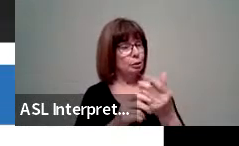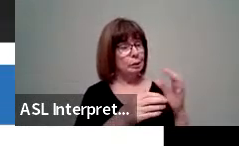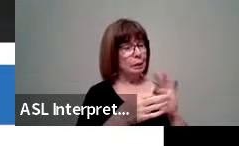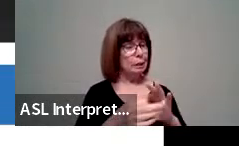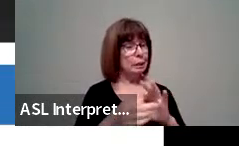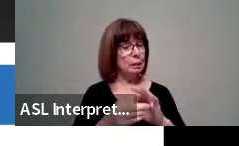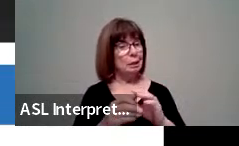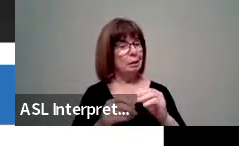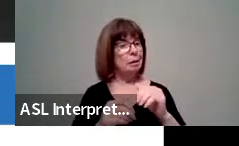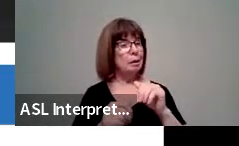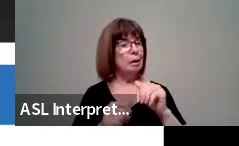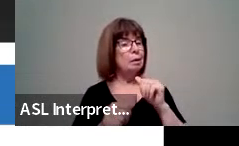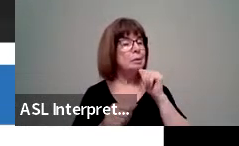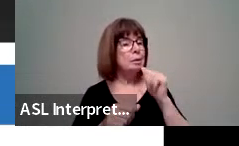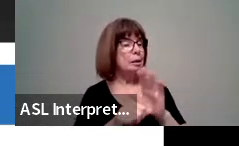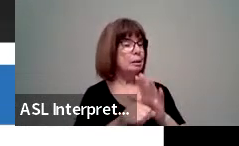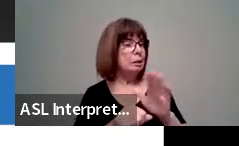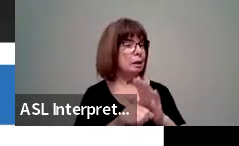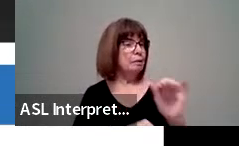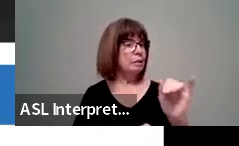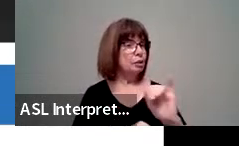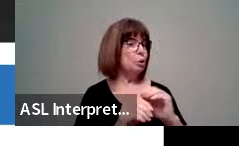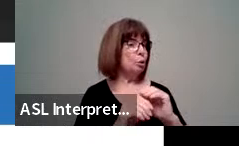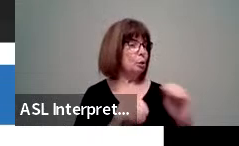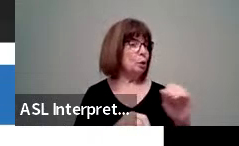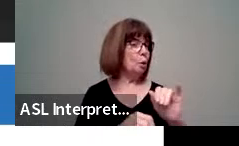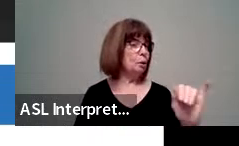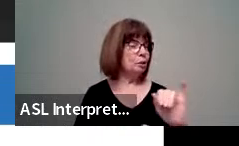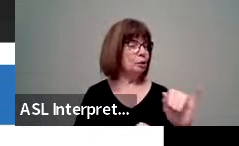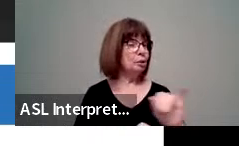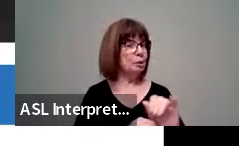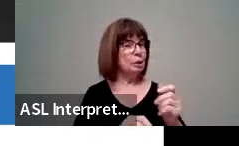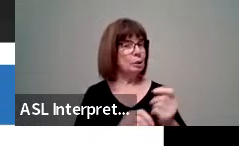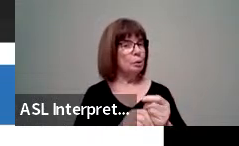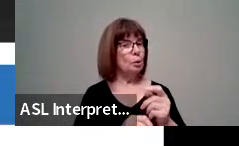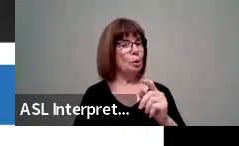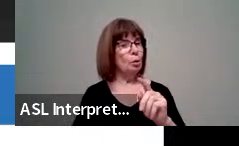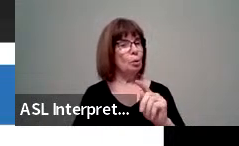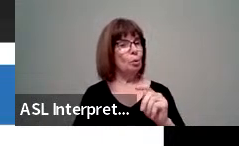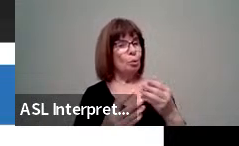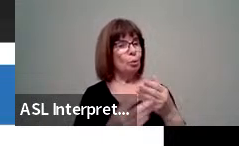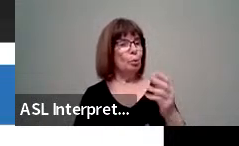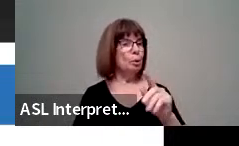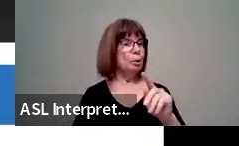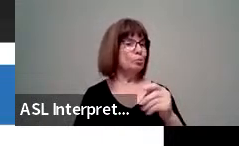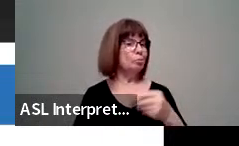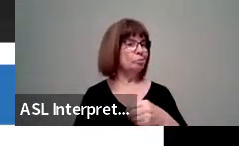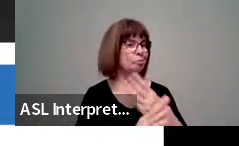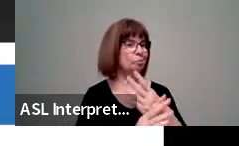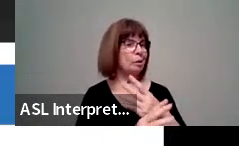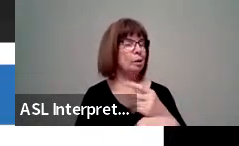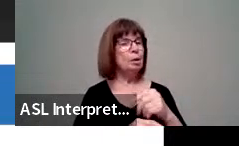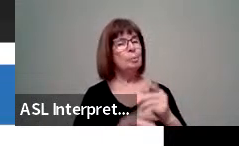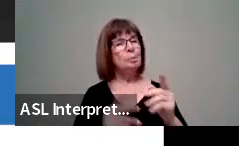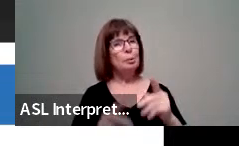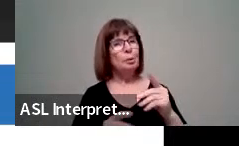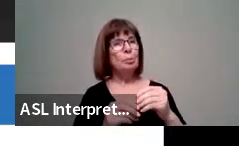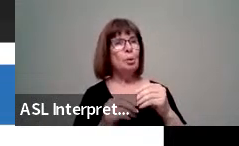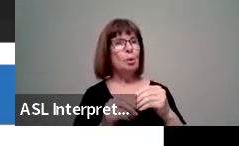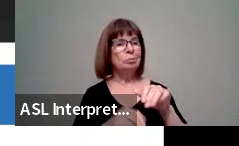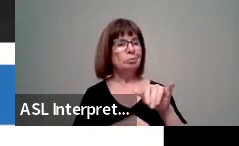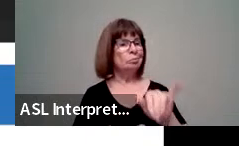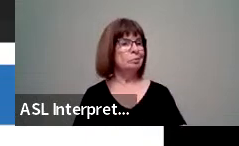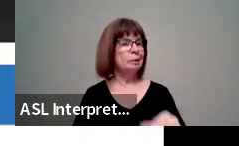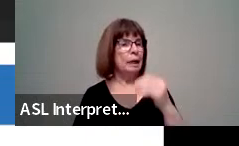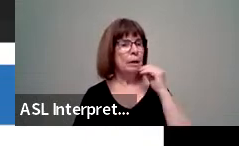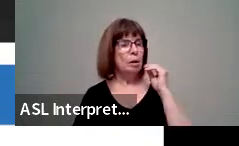uninsured residents with telehealth resources. This is one of the ways we're helping to reach people who are more homebound or don't